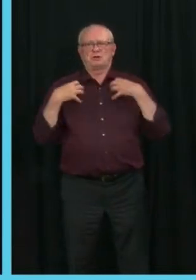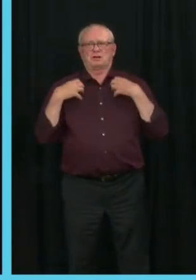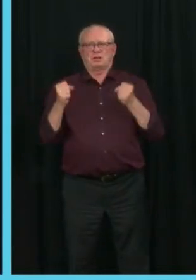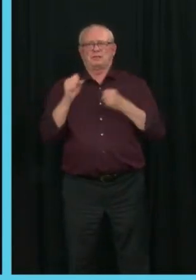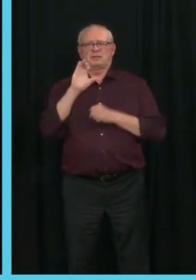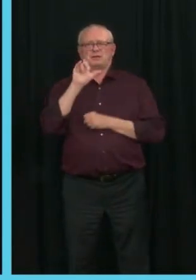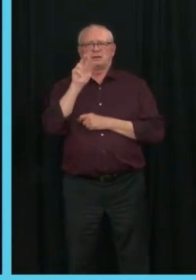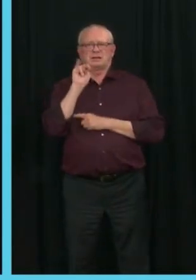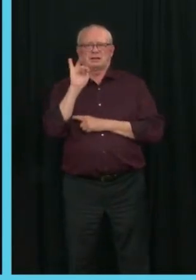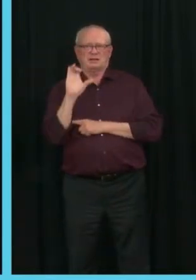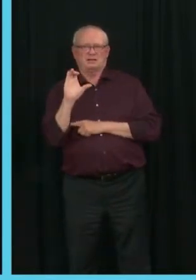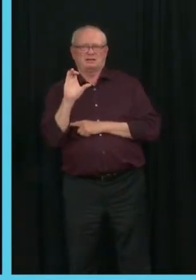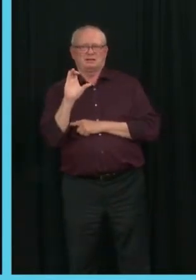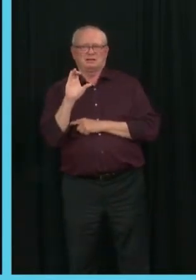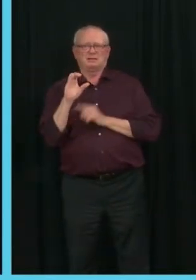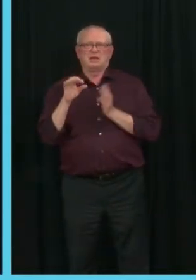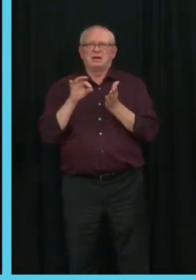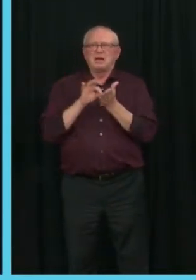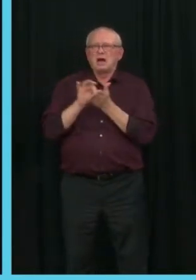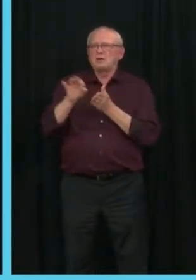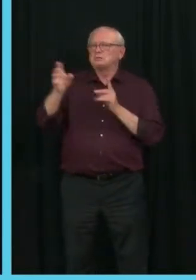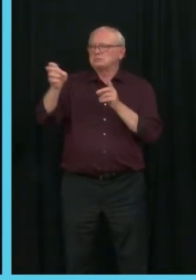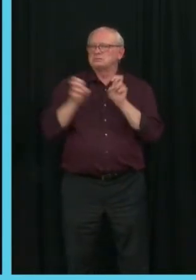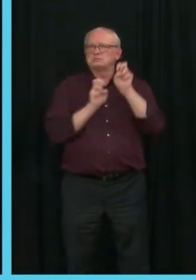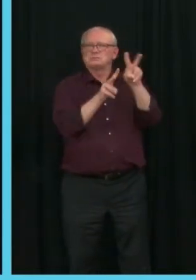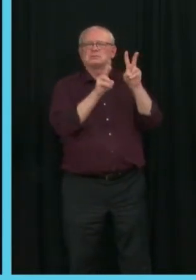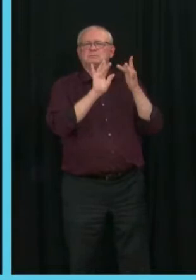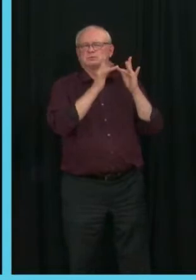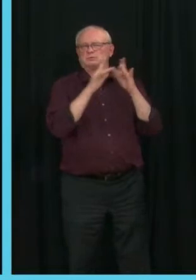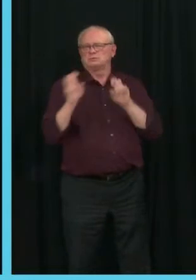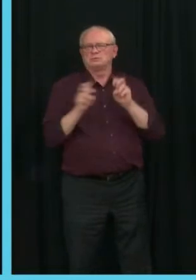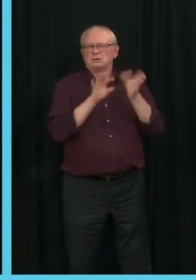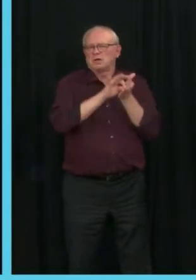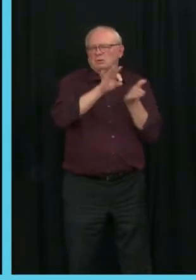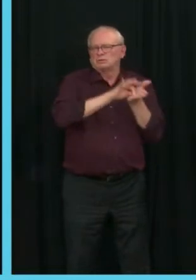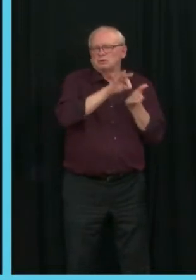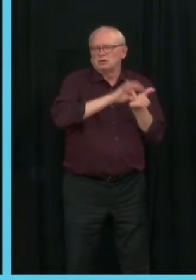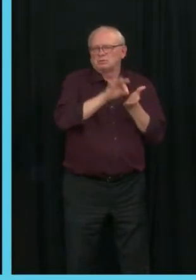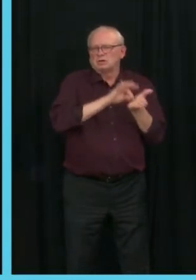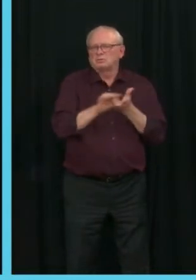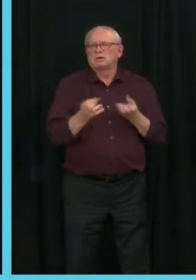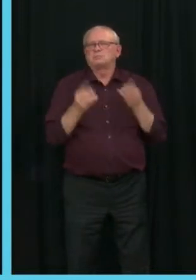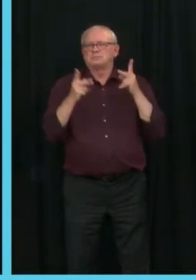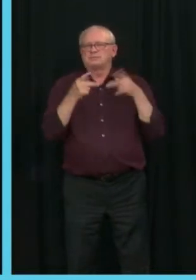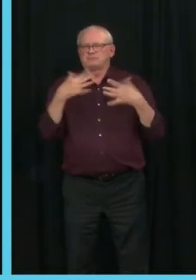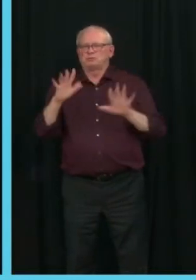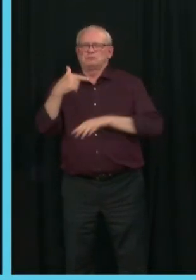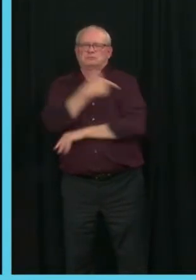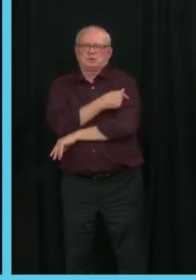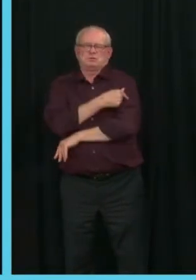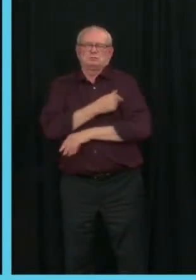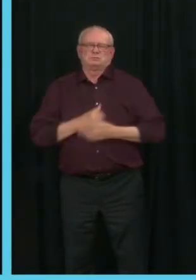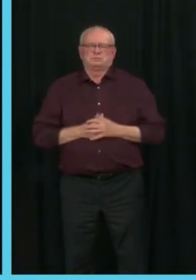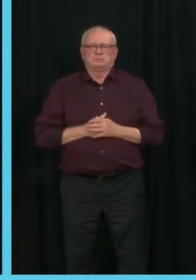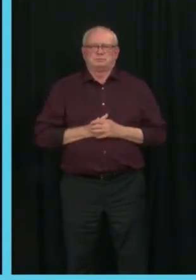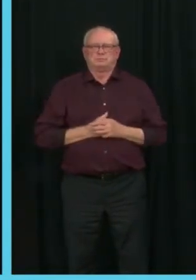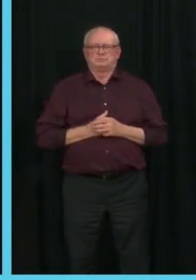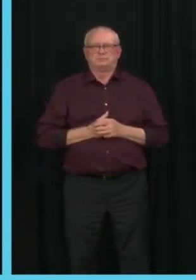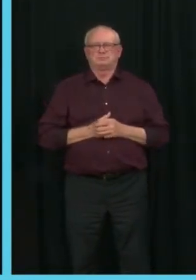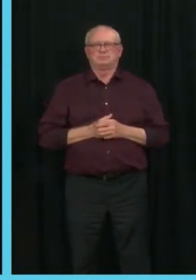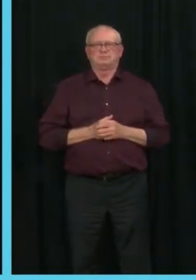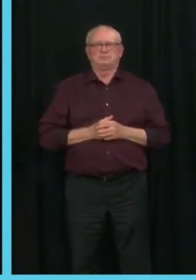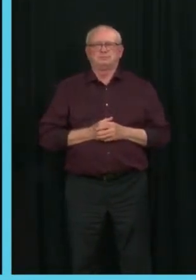province to have your immunization record entered into our health system. Finally, I want to end today with a